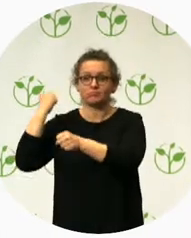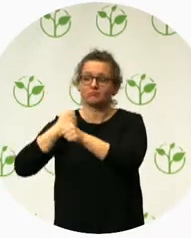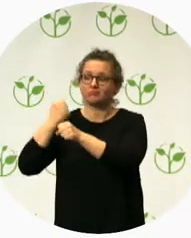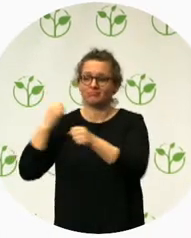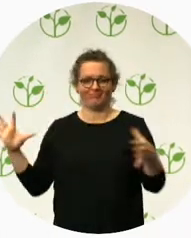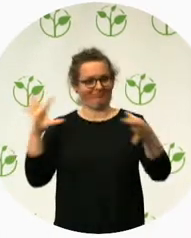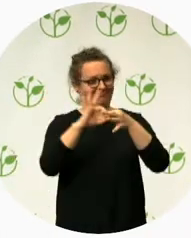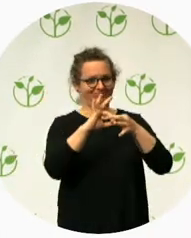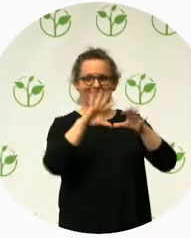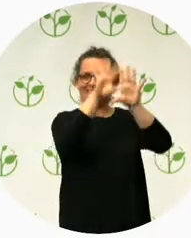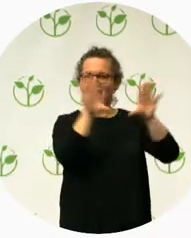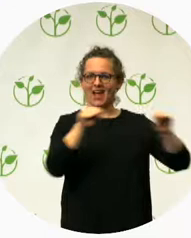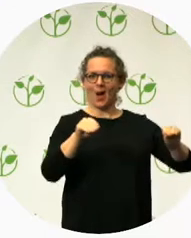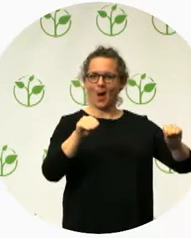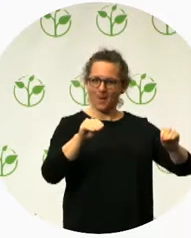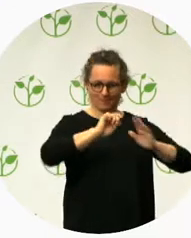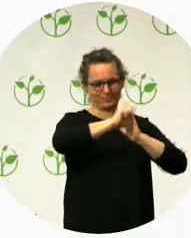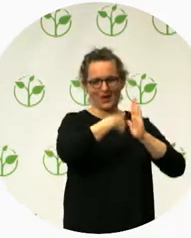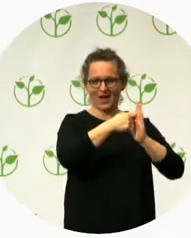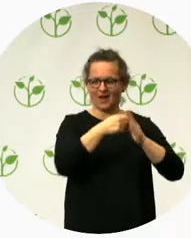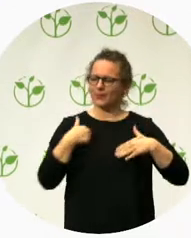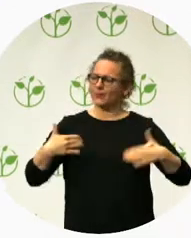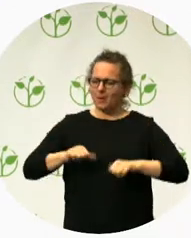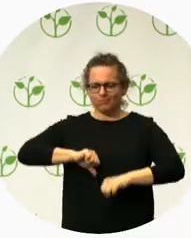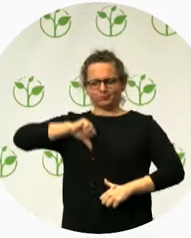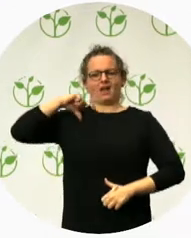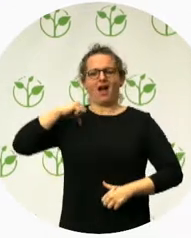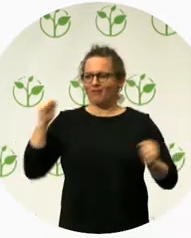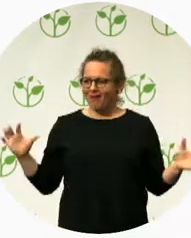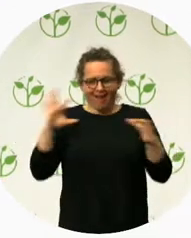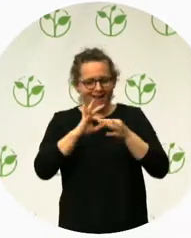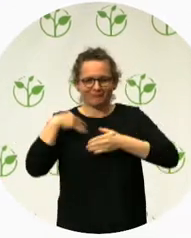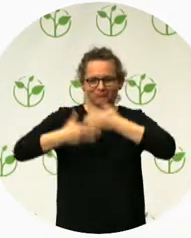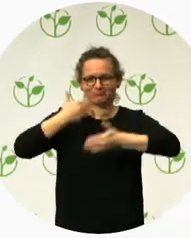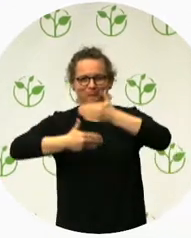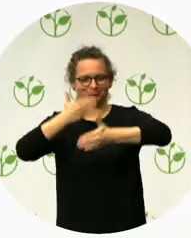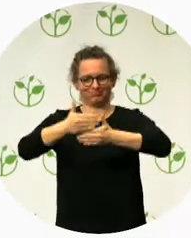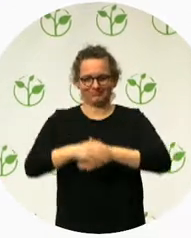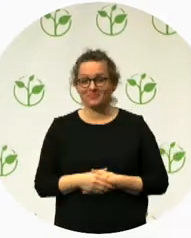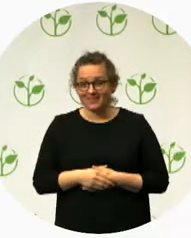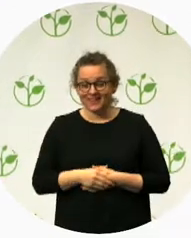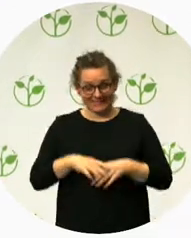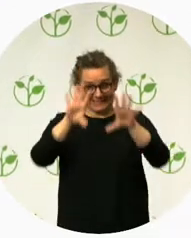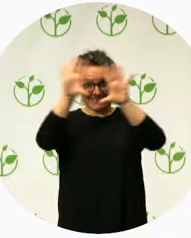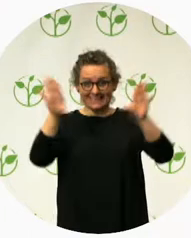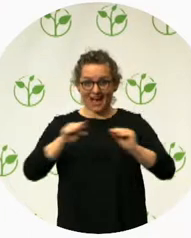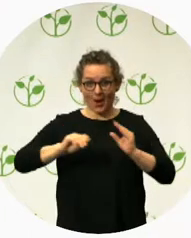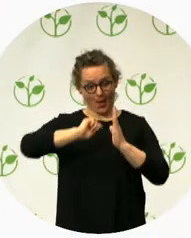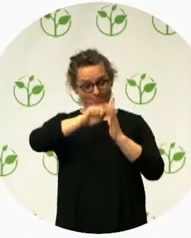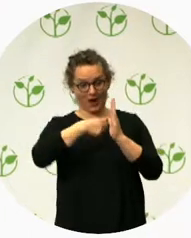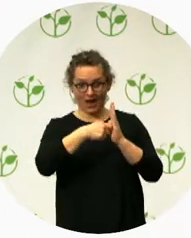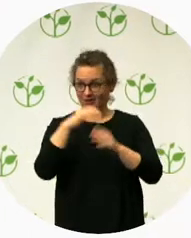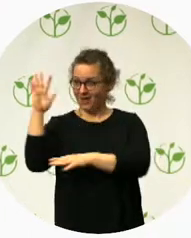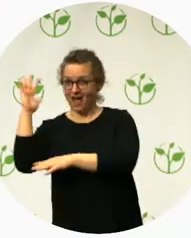proud together to design the Zero Project Impact Transfer. You will